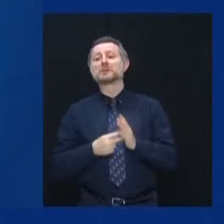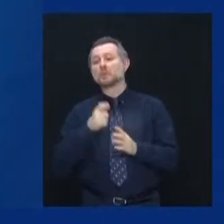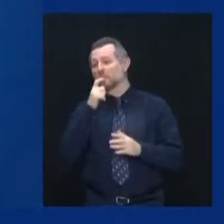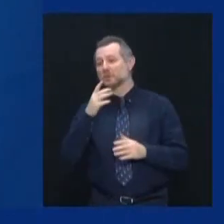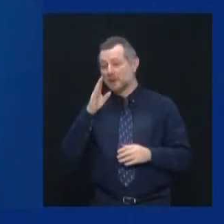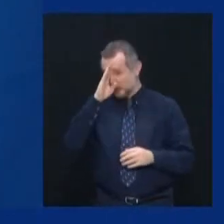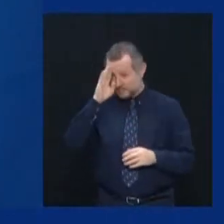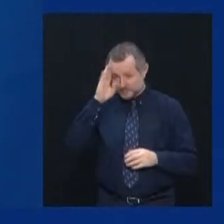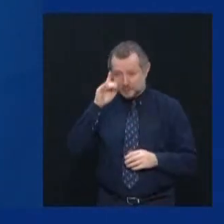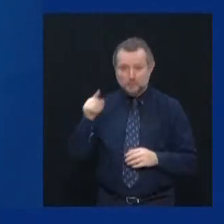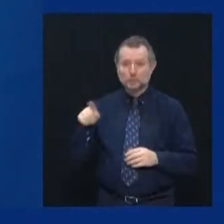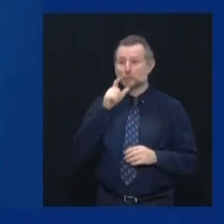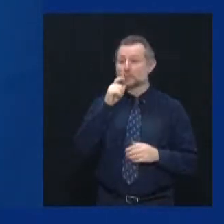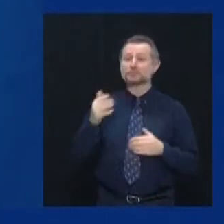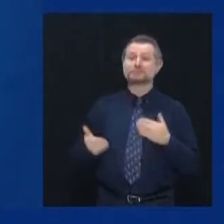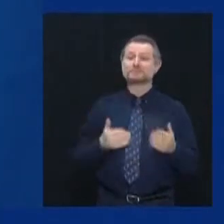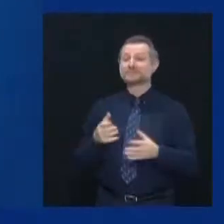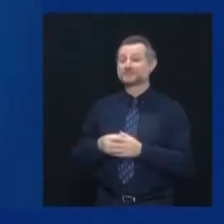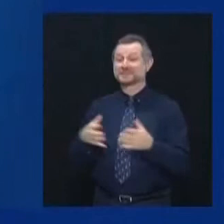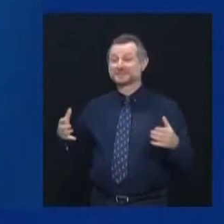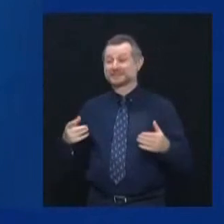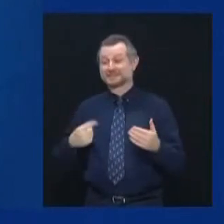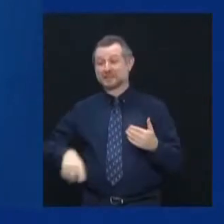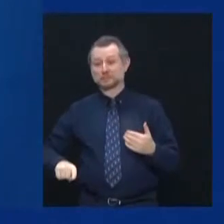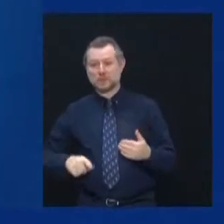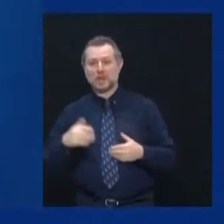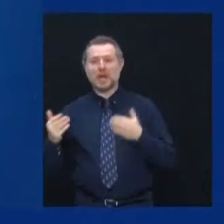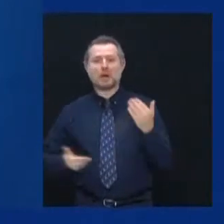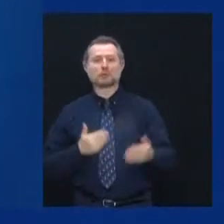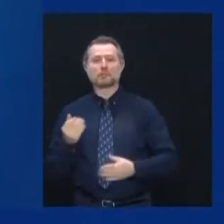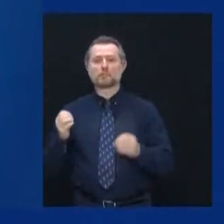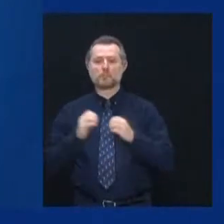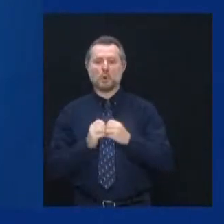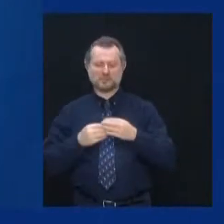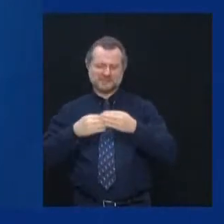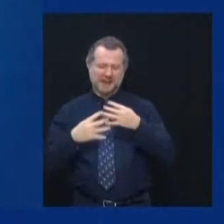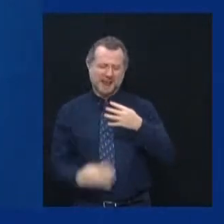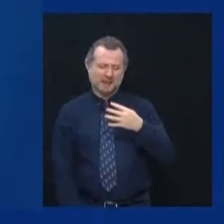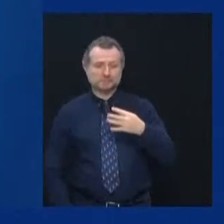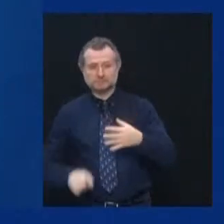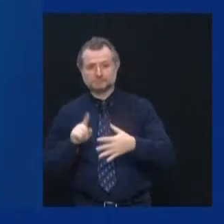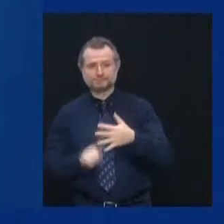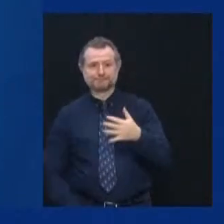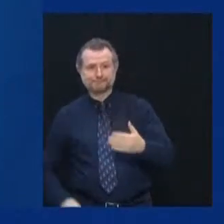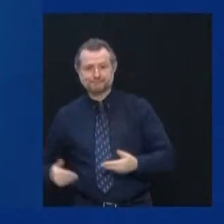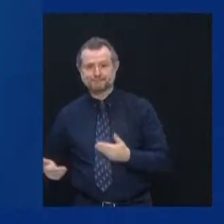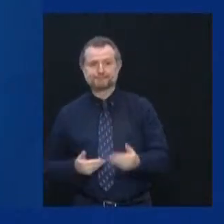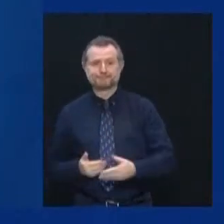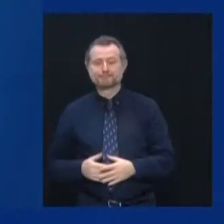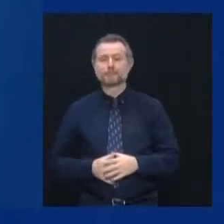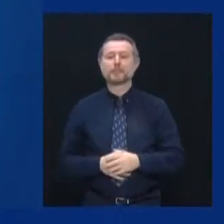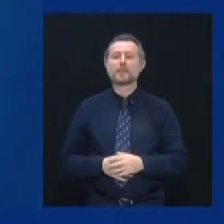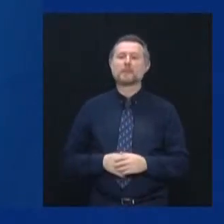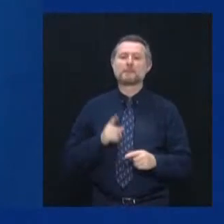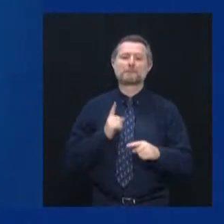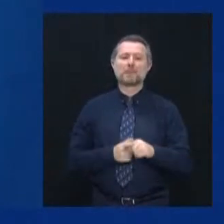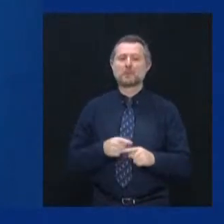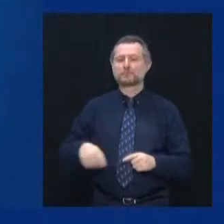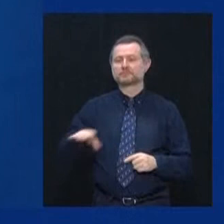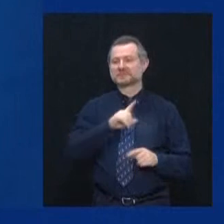new network, will have more people who they can hire. In addition to the thousands of